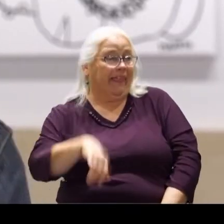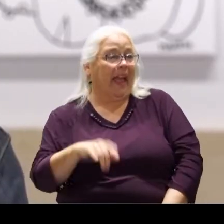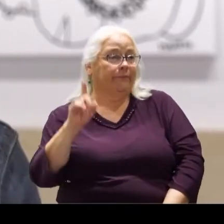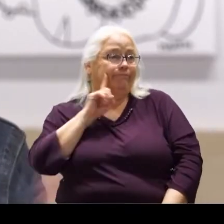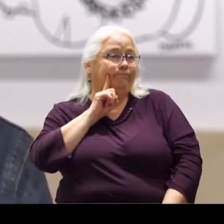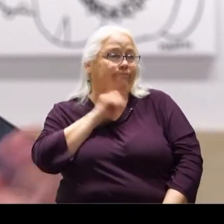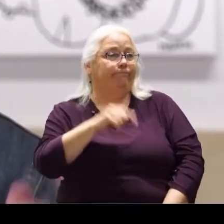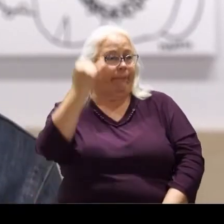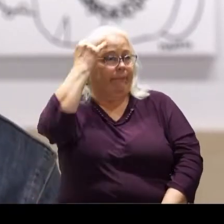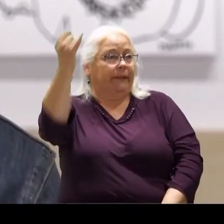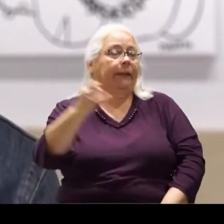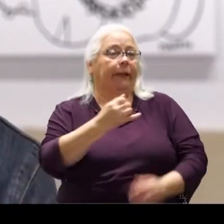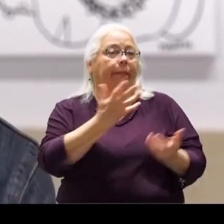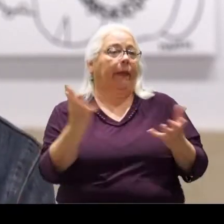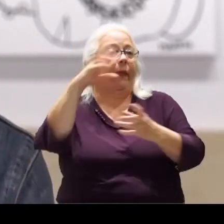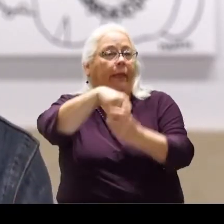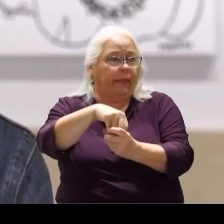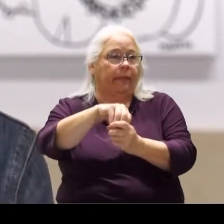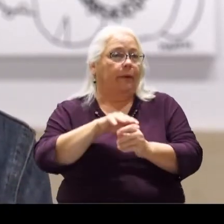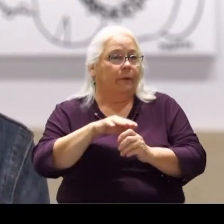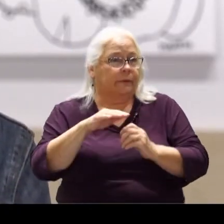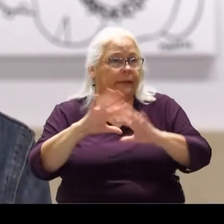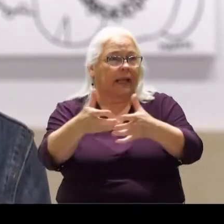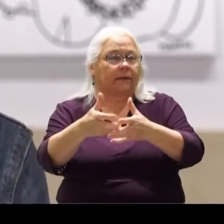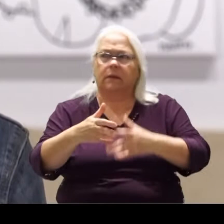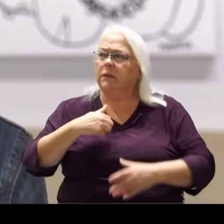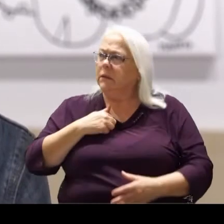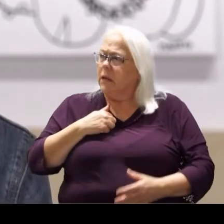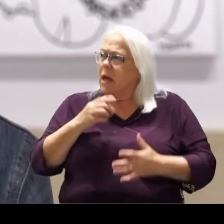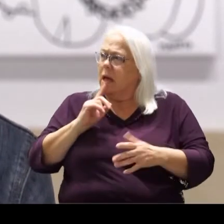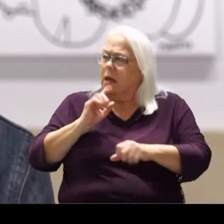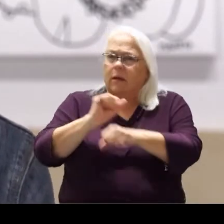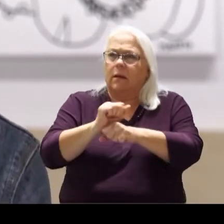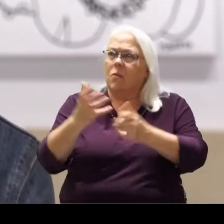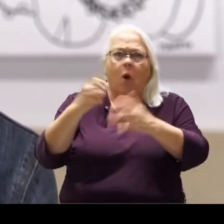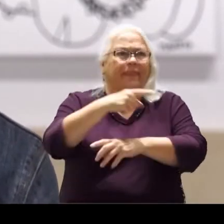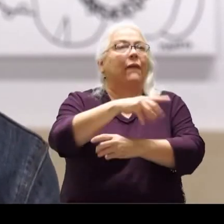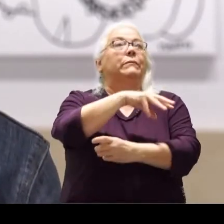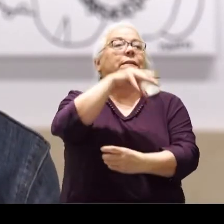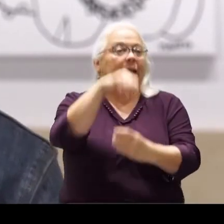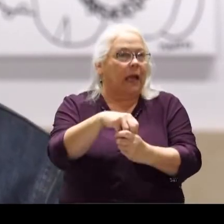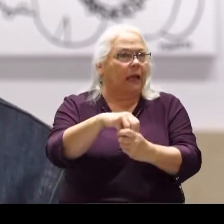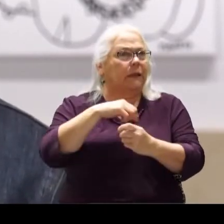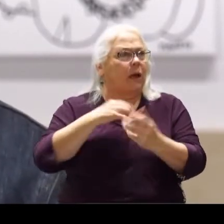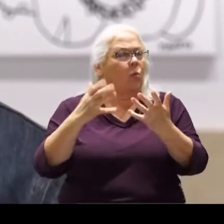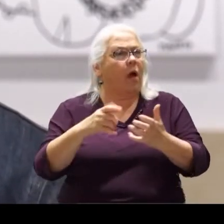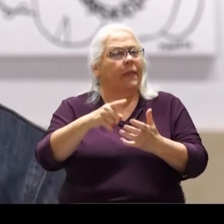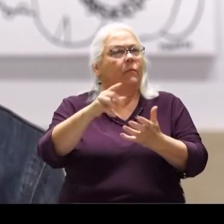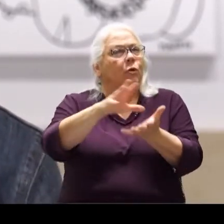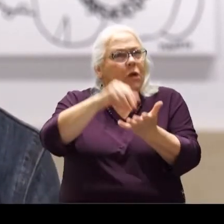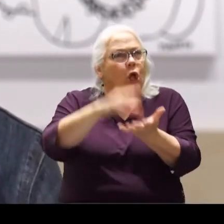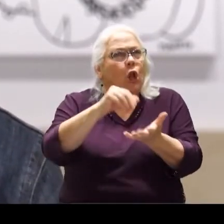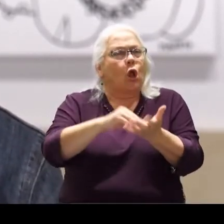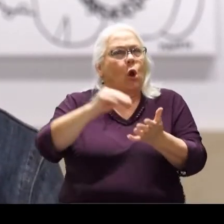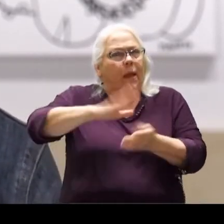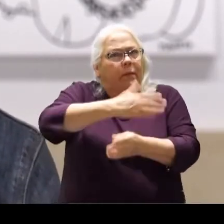to this as the illusion of inclusion, but to actually be engaged and access the musical concepts that were being